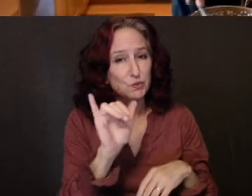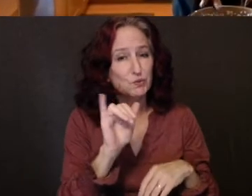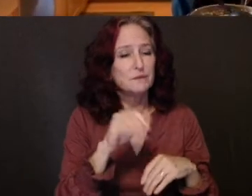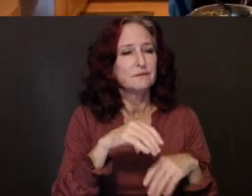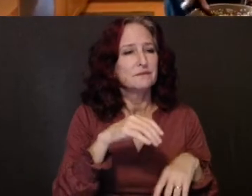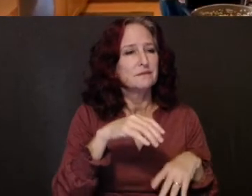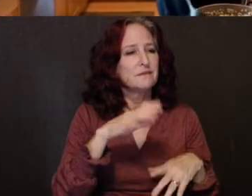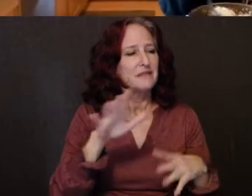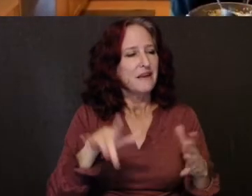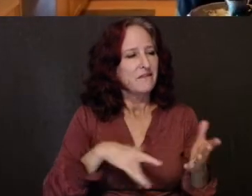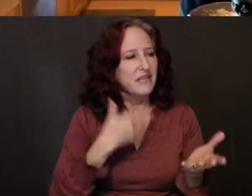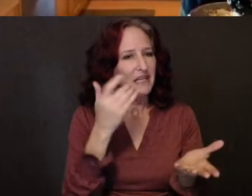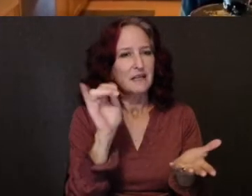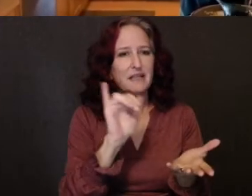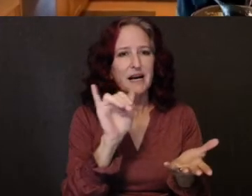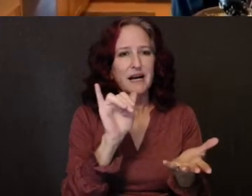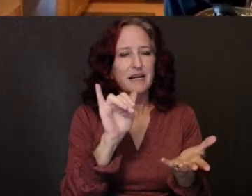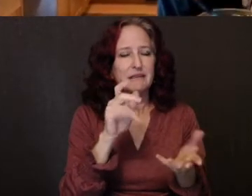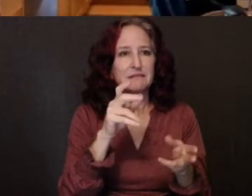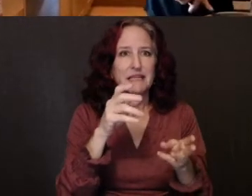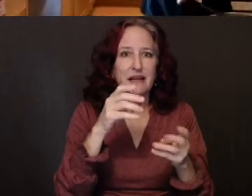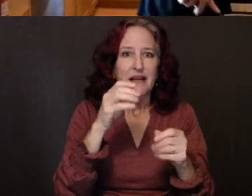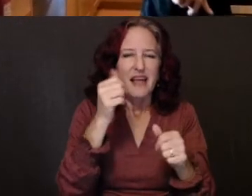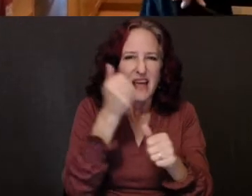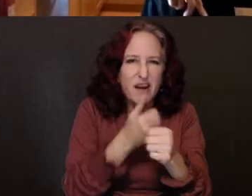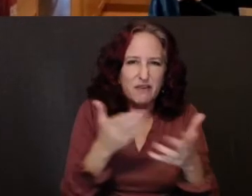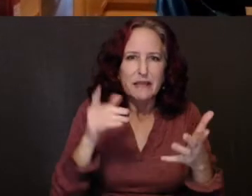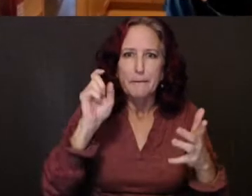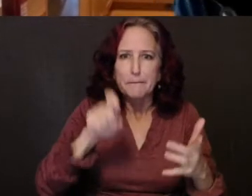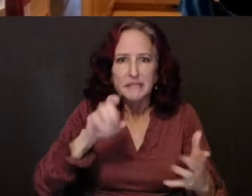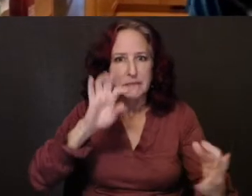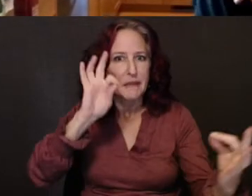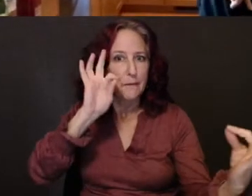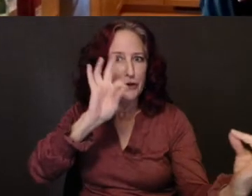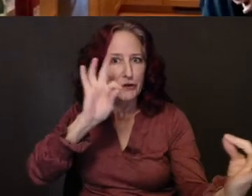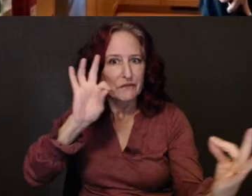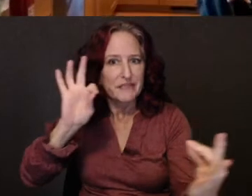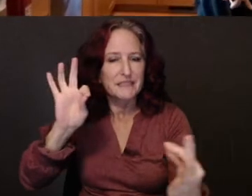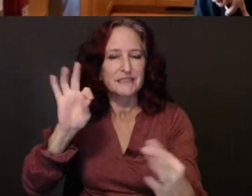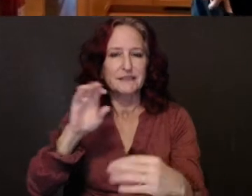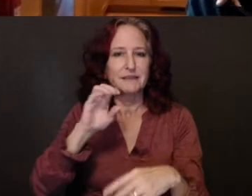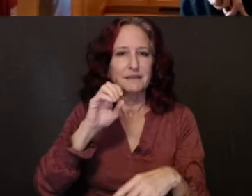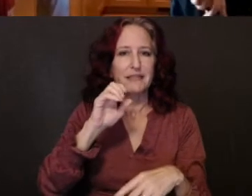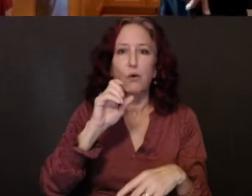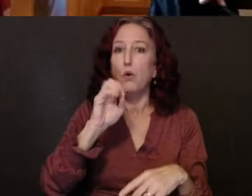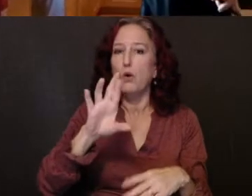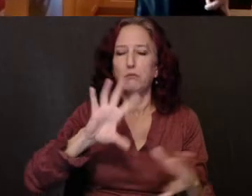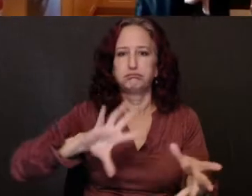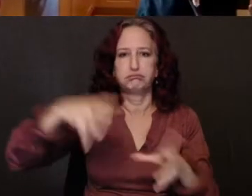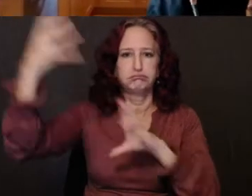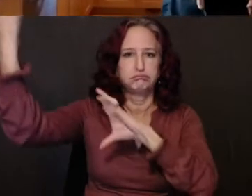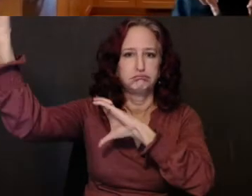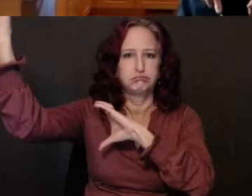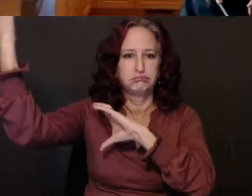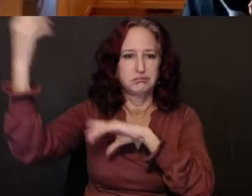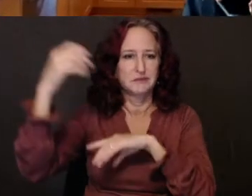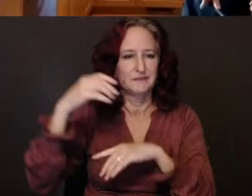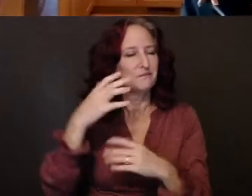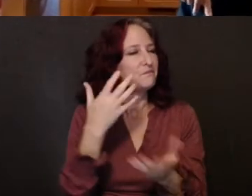so that's how I think people get extra stressed out during the holidays too, because they feel